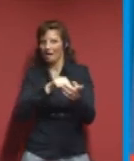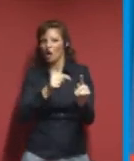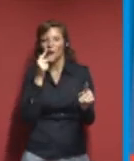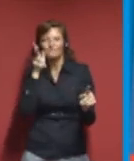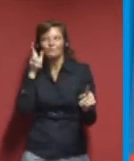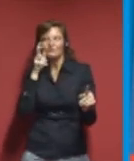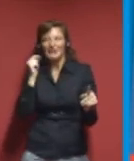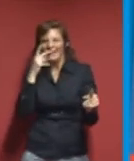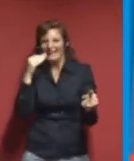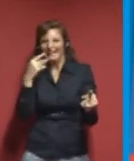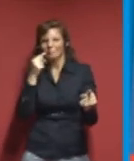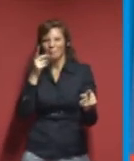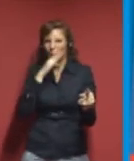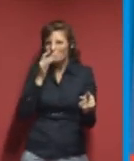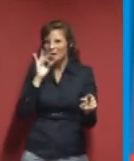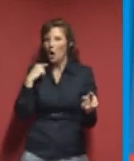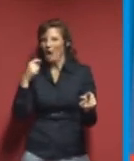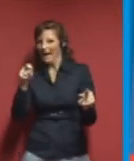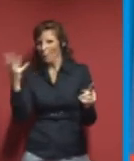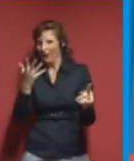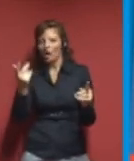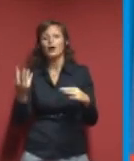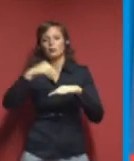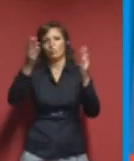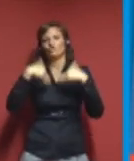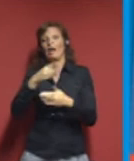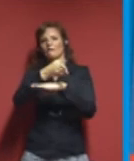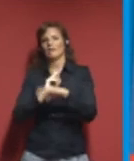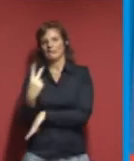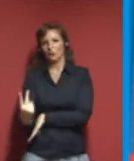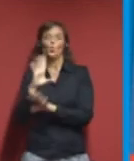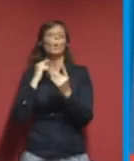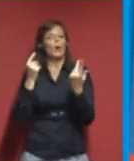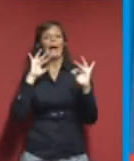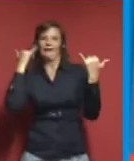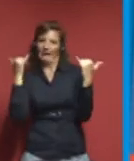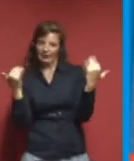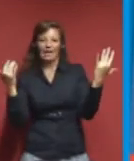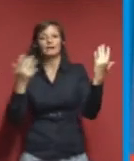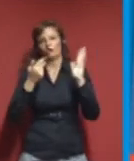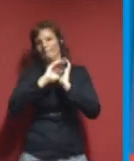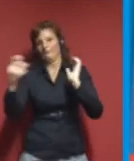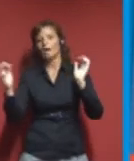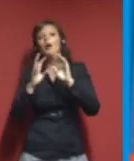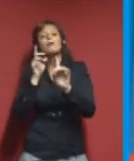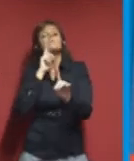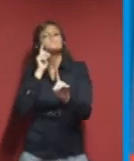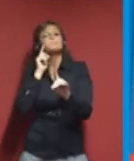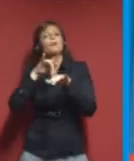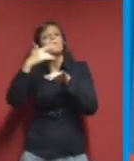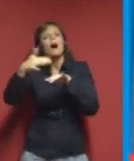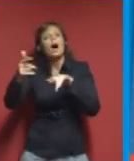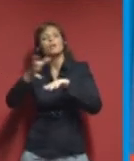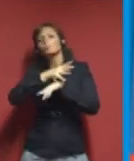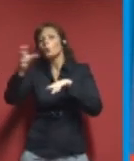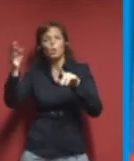slick and cool. They look like something that would come from a major consumer electronics company, but they were done without much of a